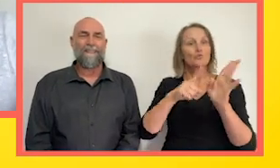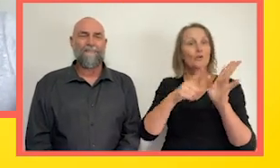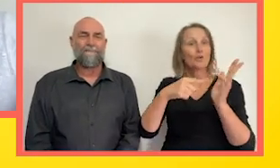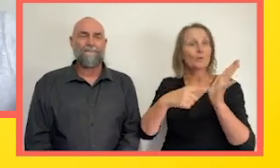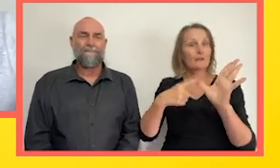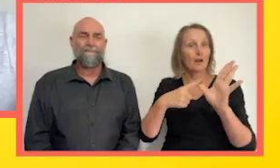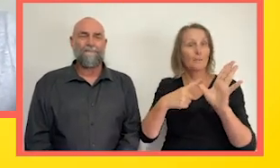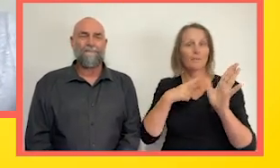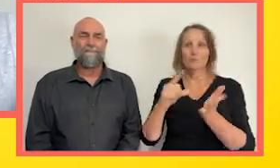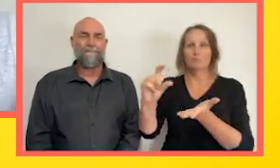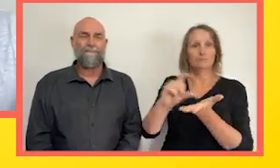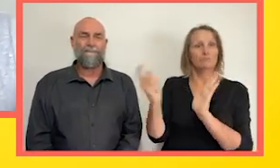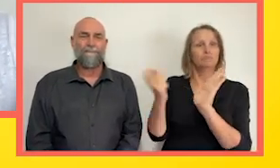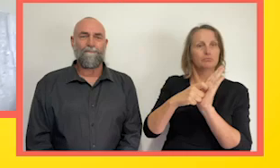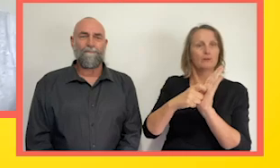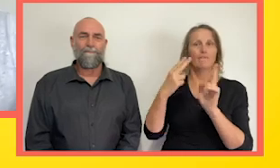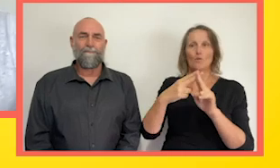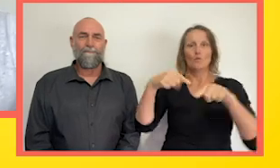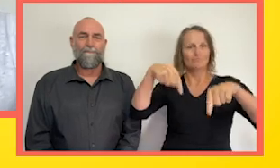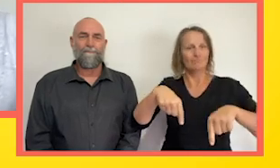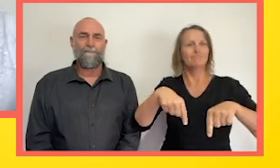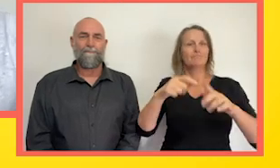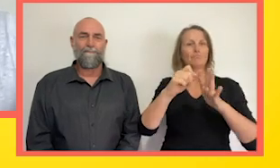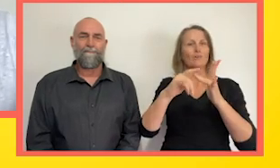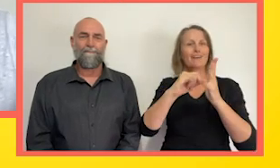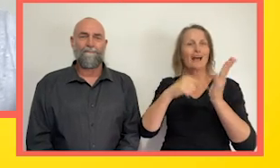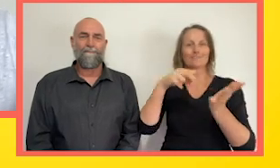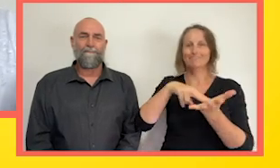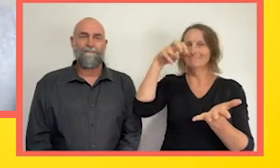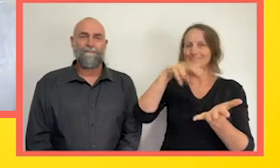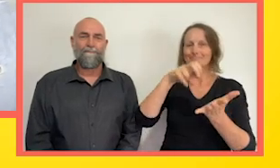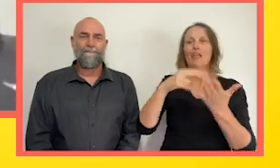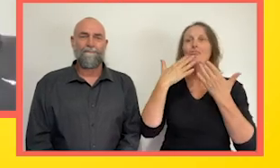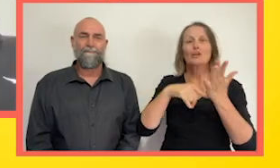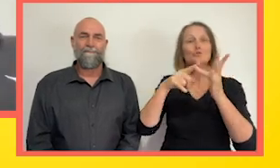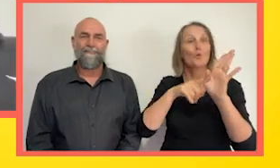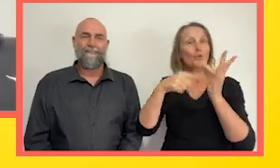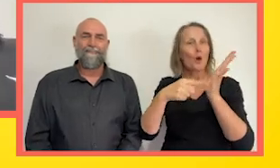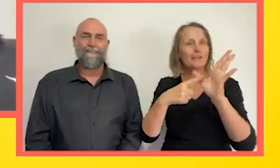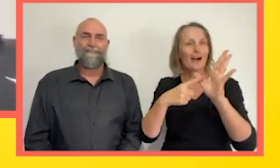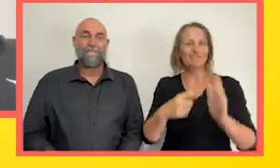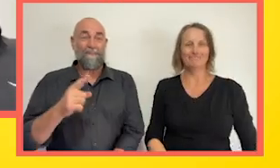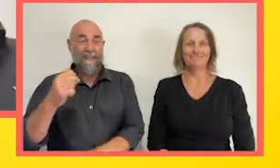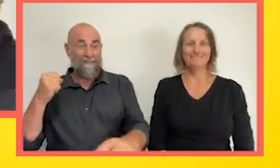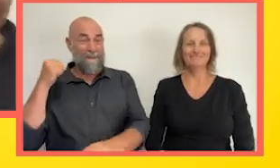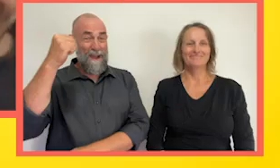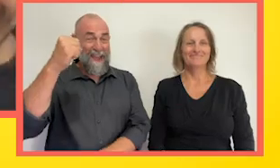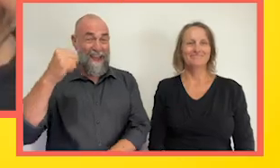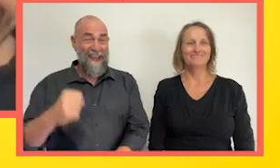this episode of You Little Ripper. Oh, what a feeling. Thanks, Toyota. You Little Ripper!